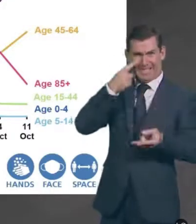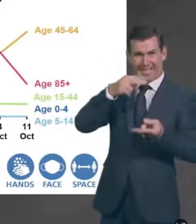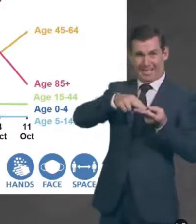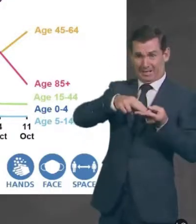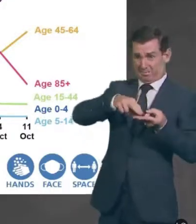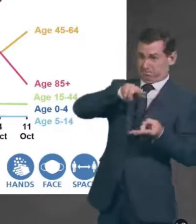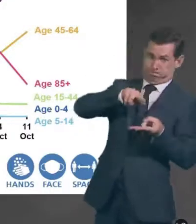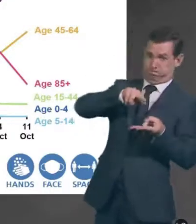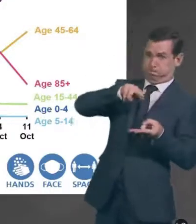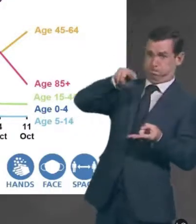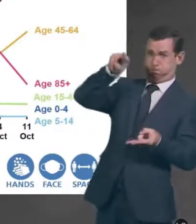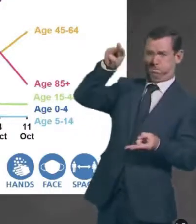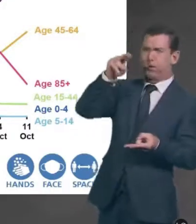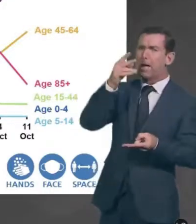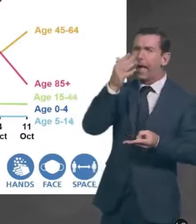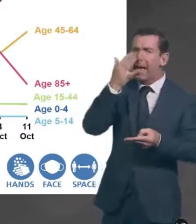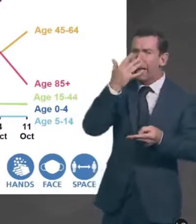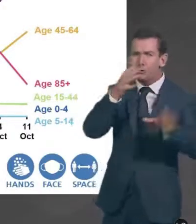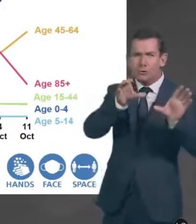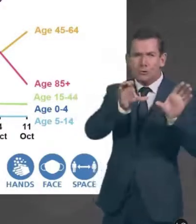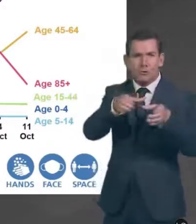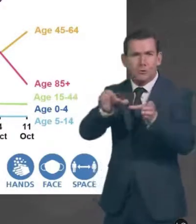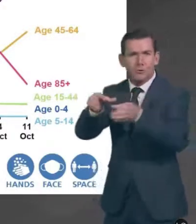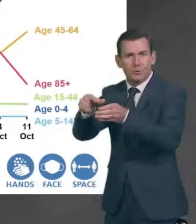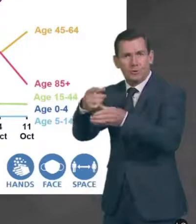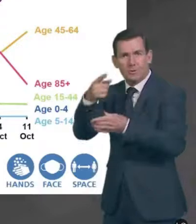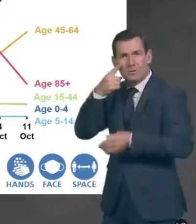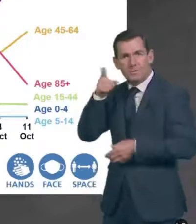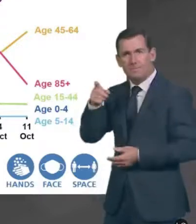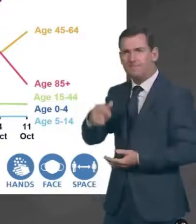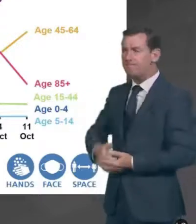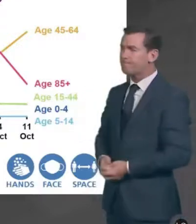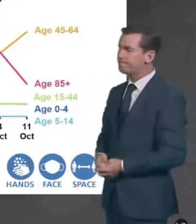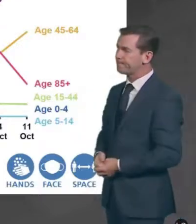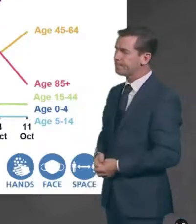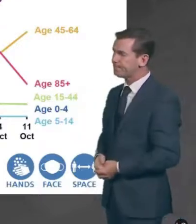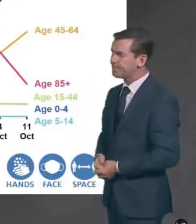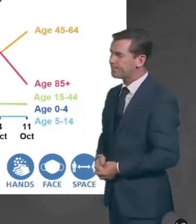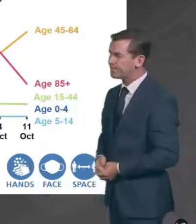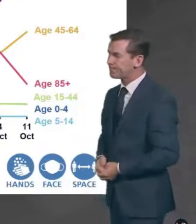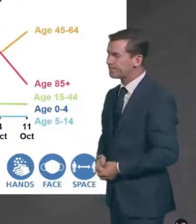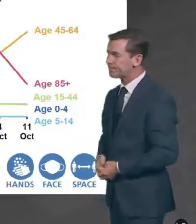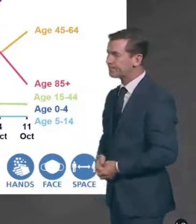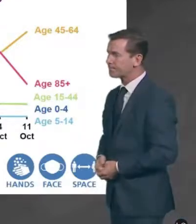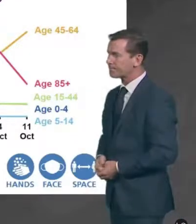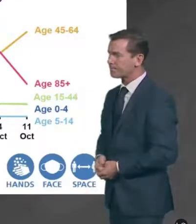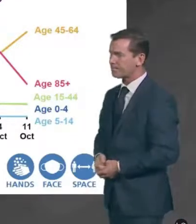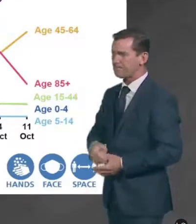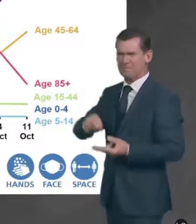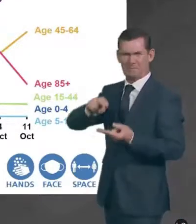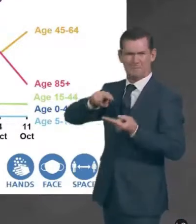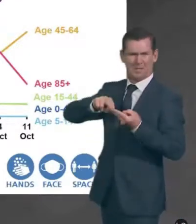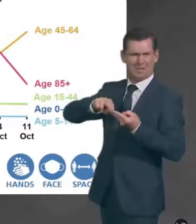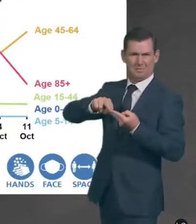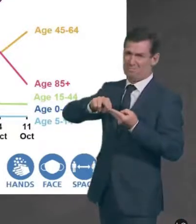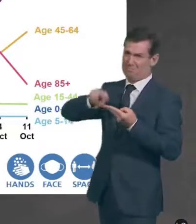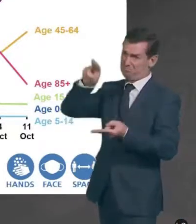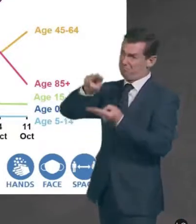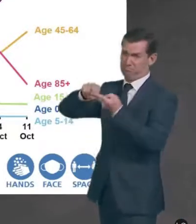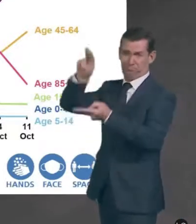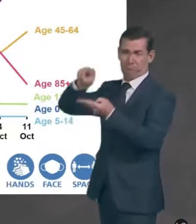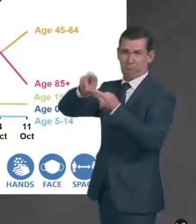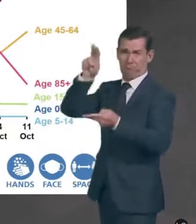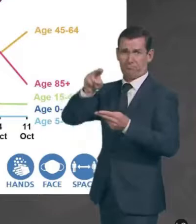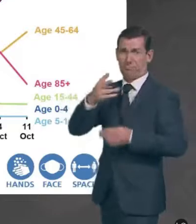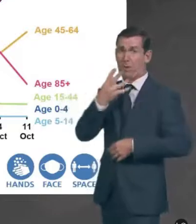And you can see the relatively big increase across all age groups, really from 45 onwards in terms